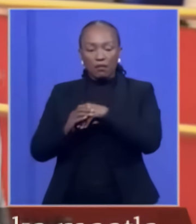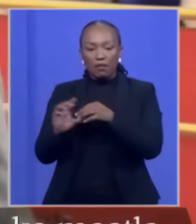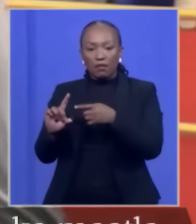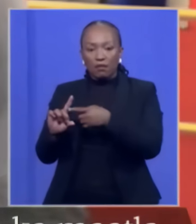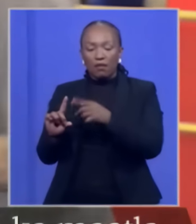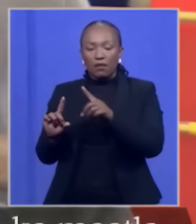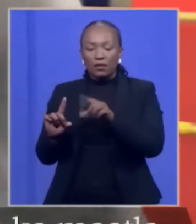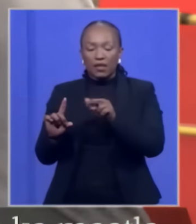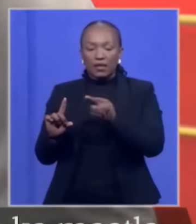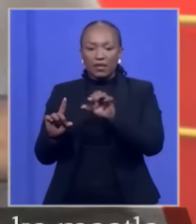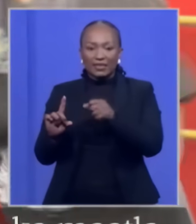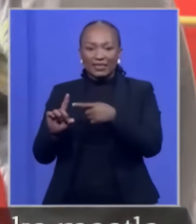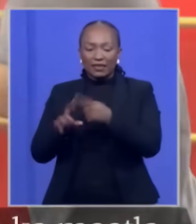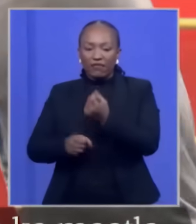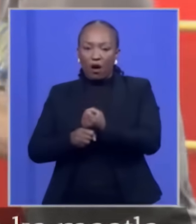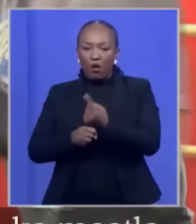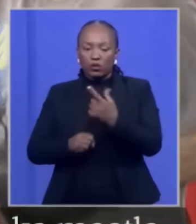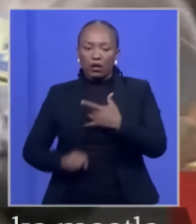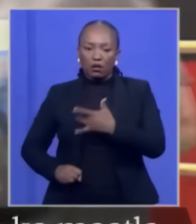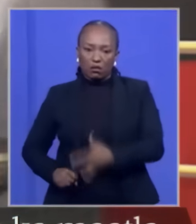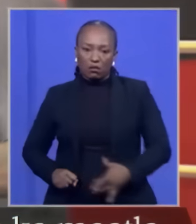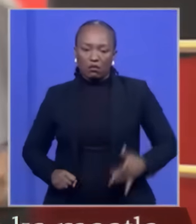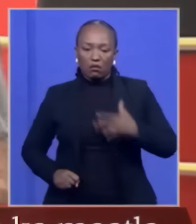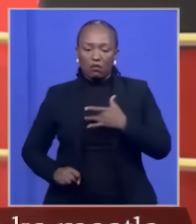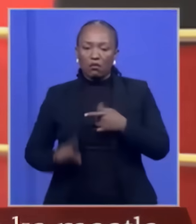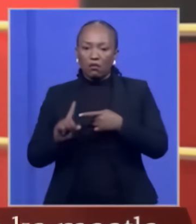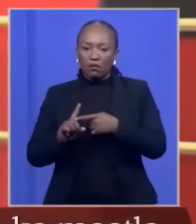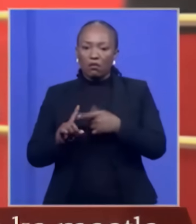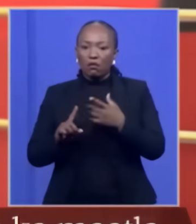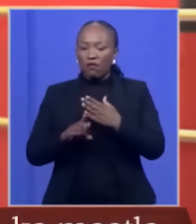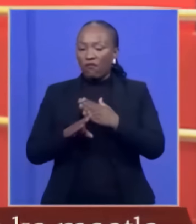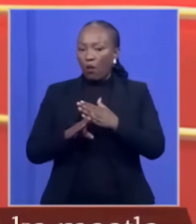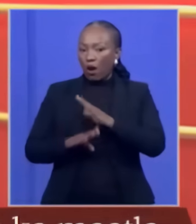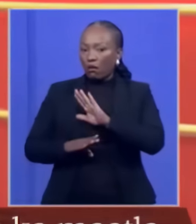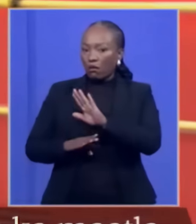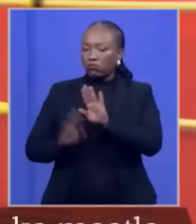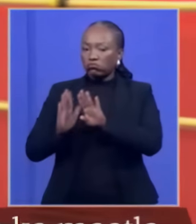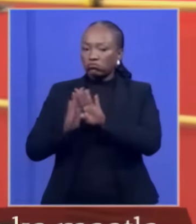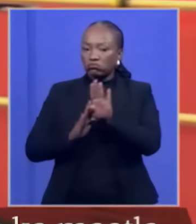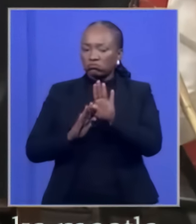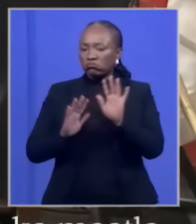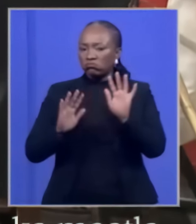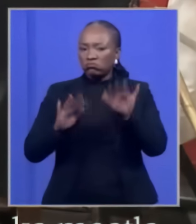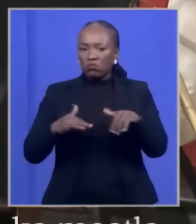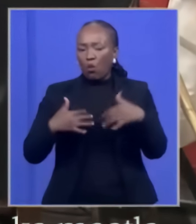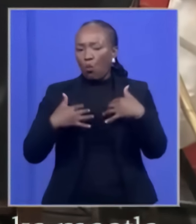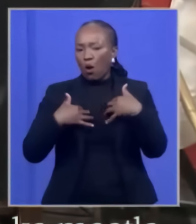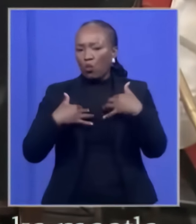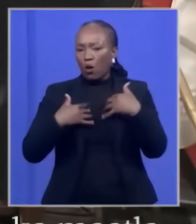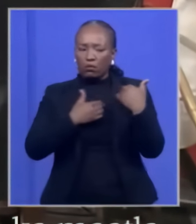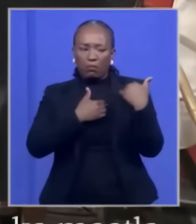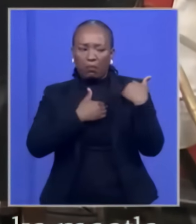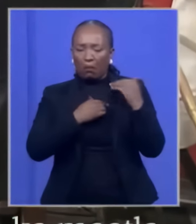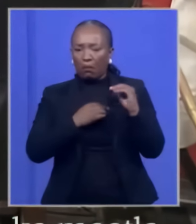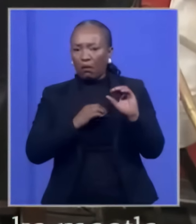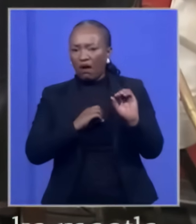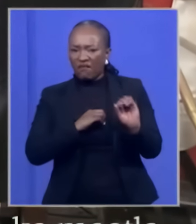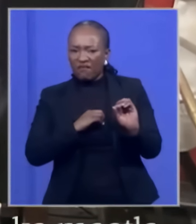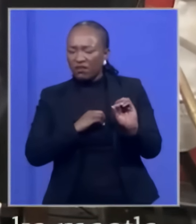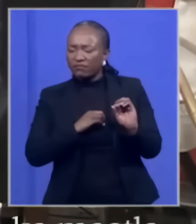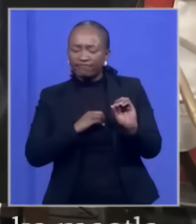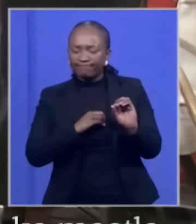wa Gauteng lefapheng la gagwe ke fao a ka go šetšana le mošomo wa gagwe ntle le go tshwenyega ka polokego. Molaodi wa papadi ya matswele